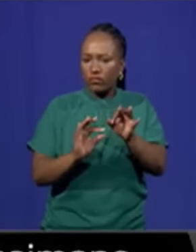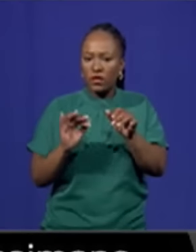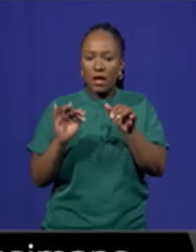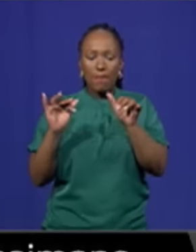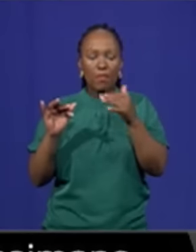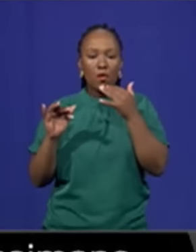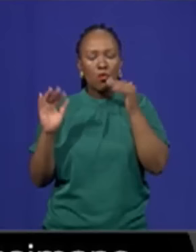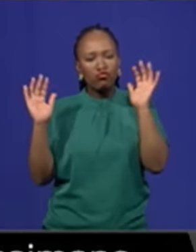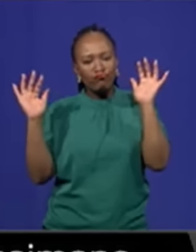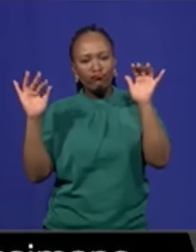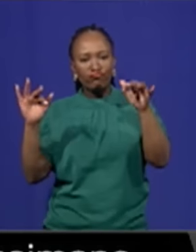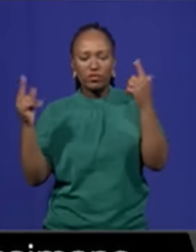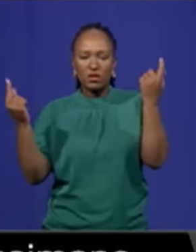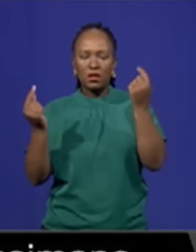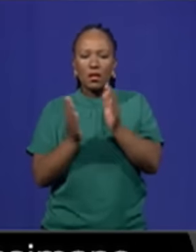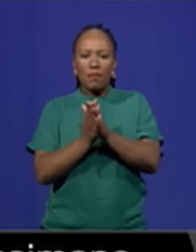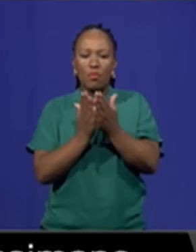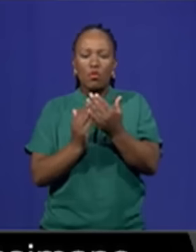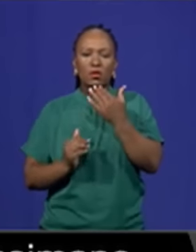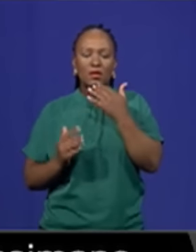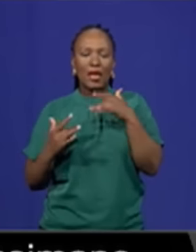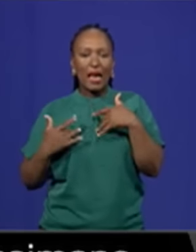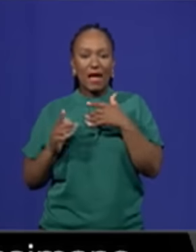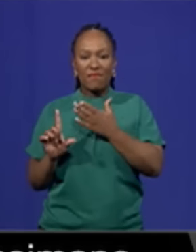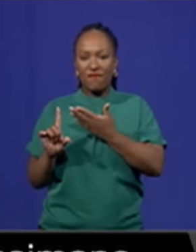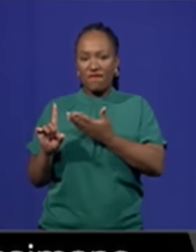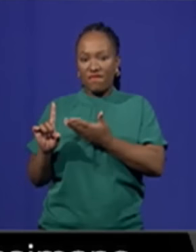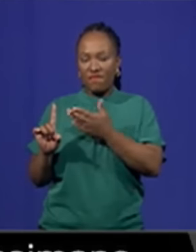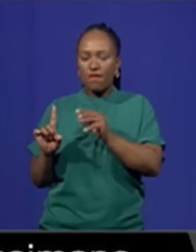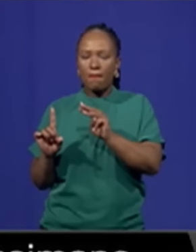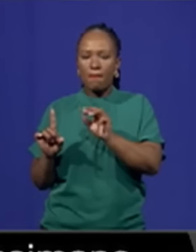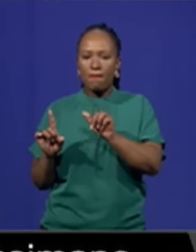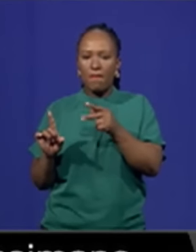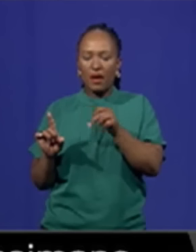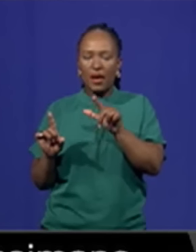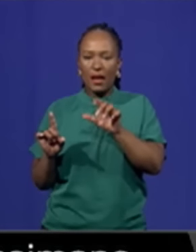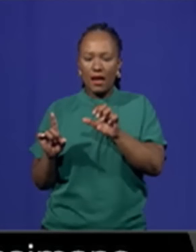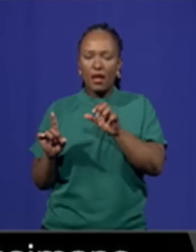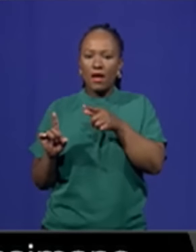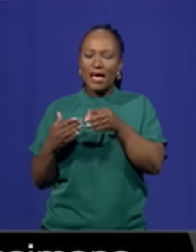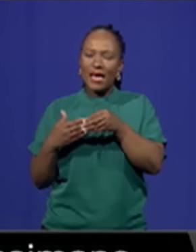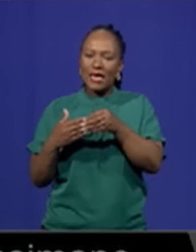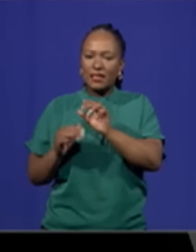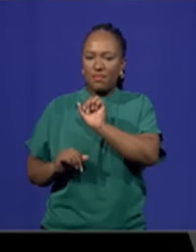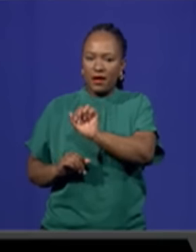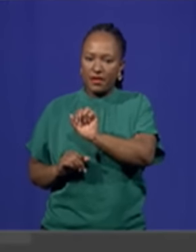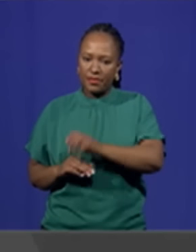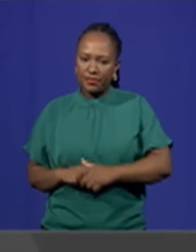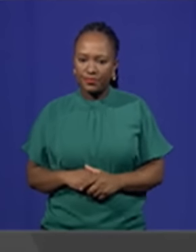buka ena e bua ka bophelo ba Makhele le leeto la hae la boetapele. Ne ke batla go tseba